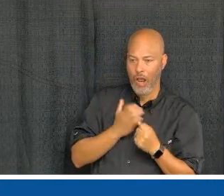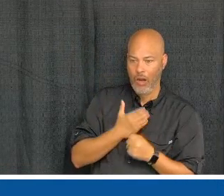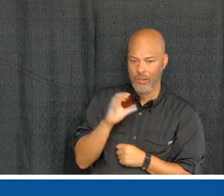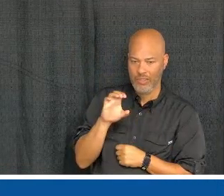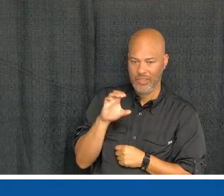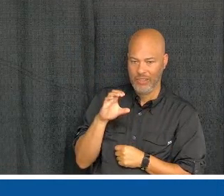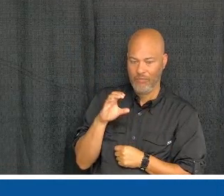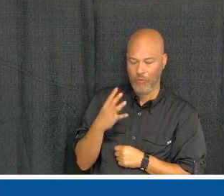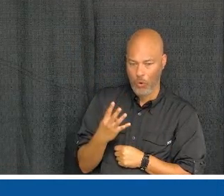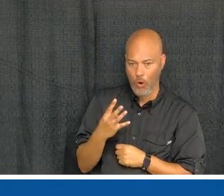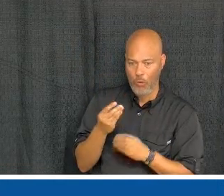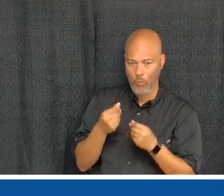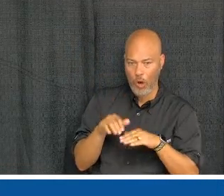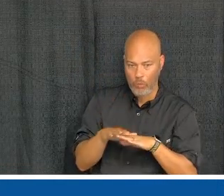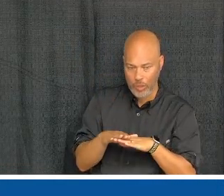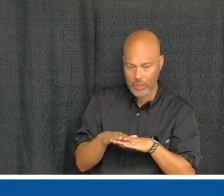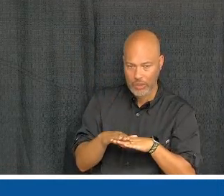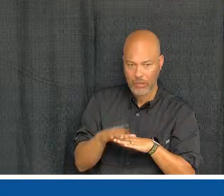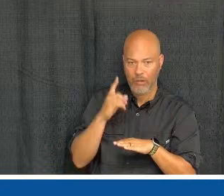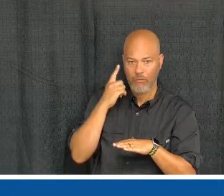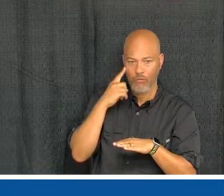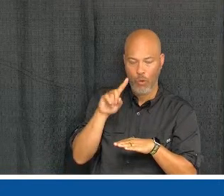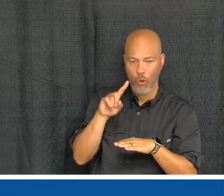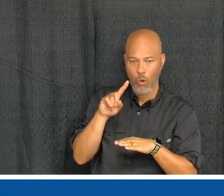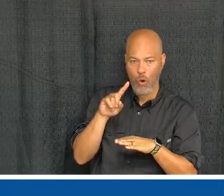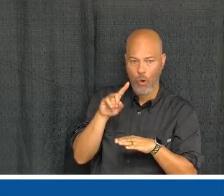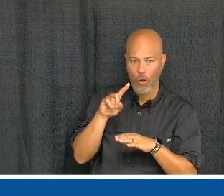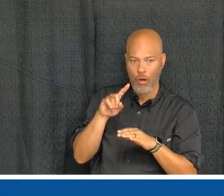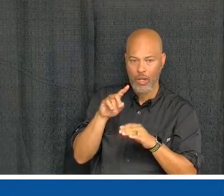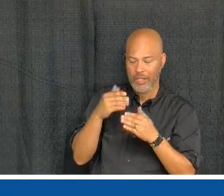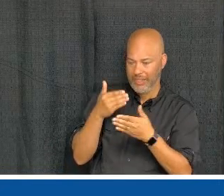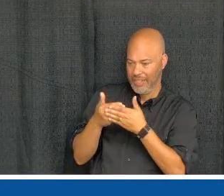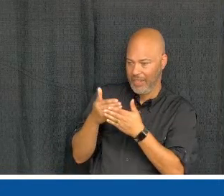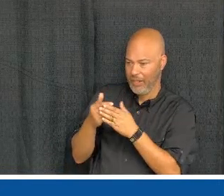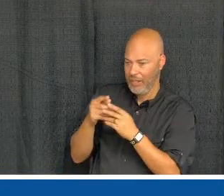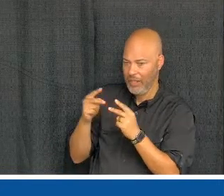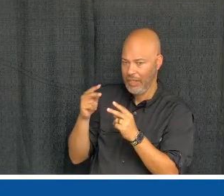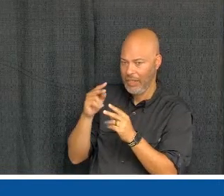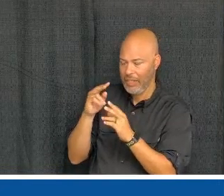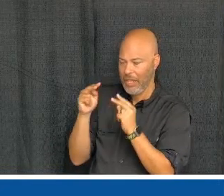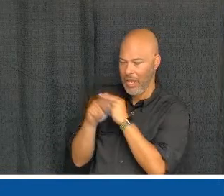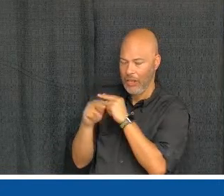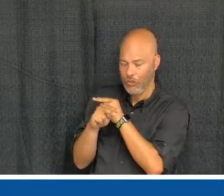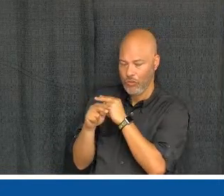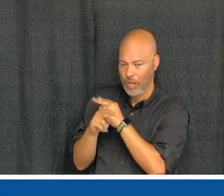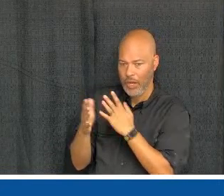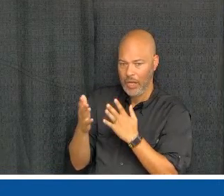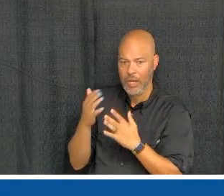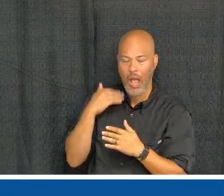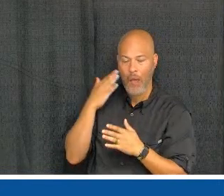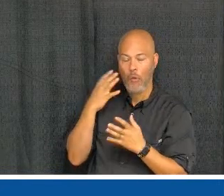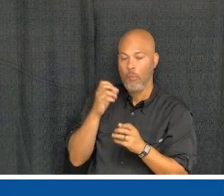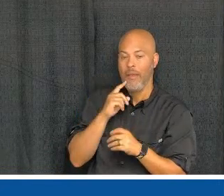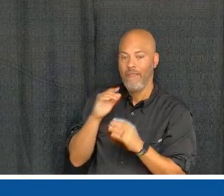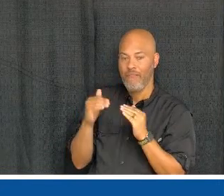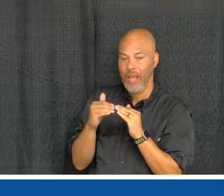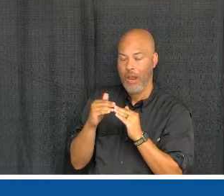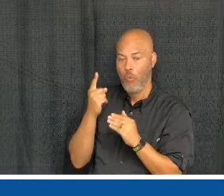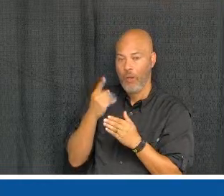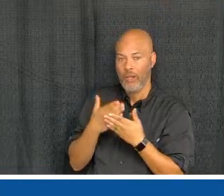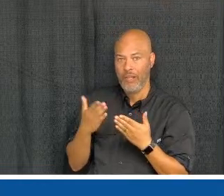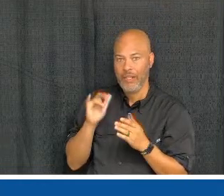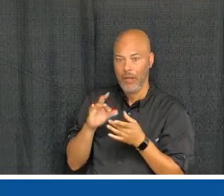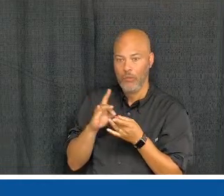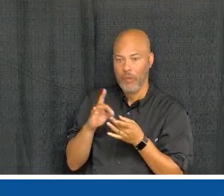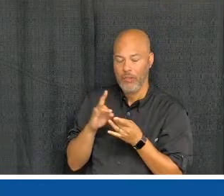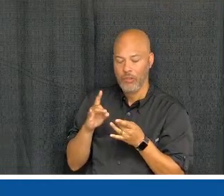C4 properties for keeping them near the interstate. And I mean, just to be fair, one of the things that was